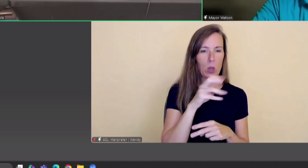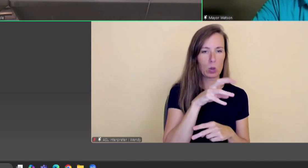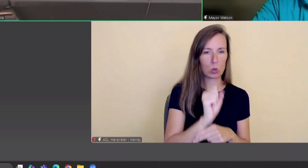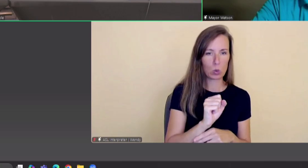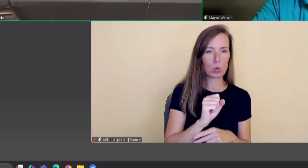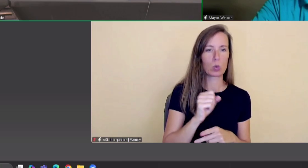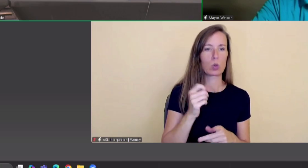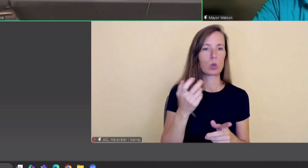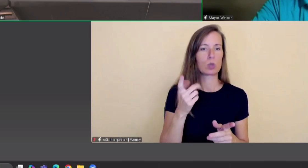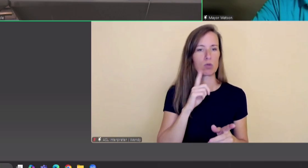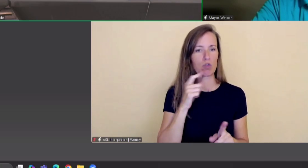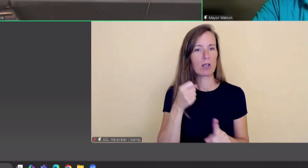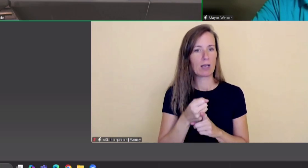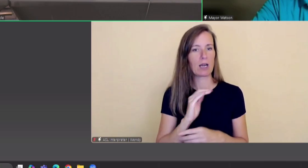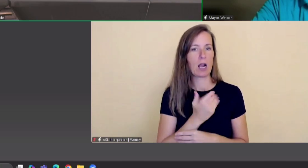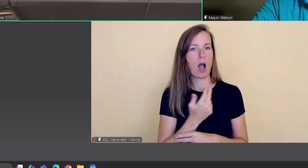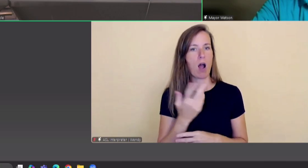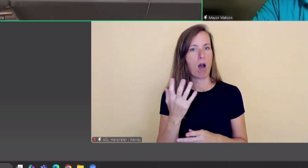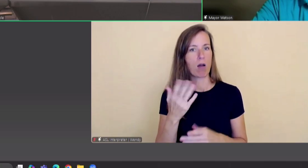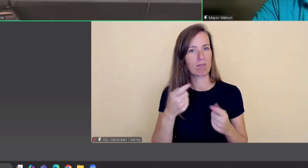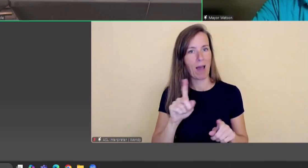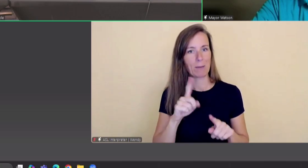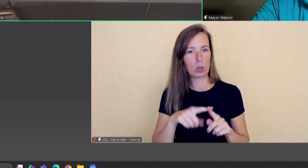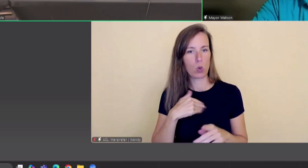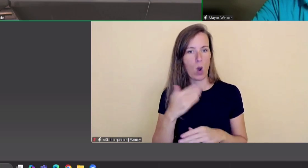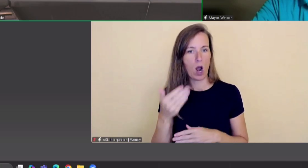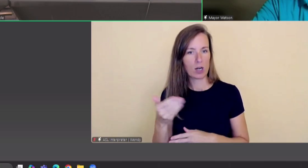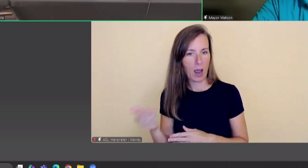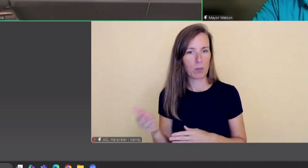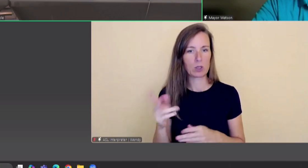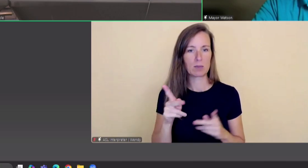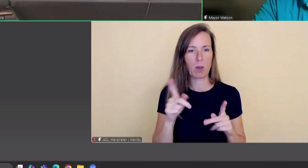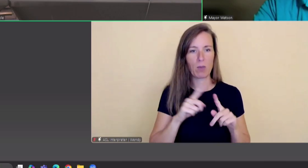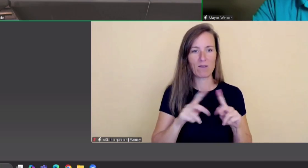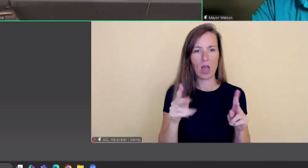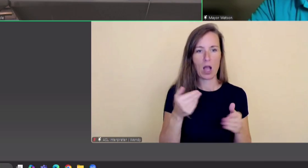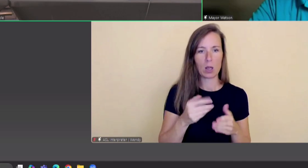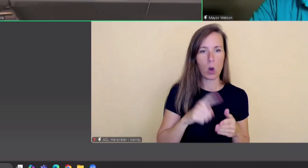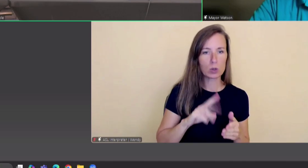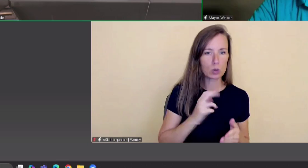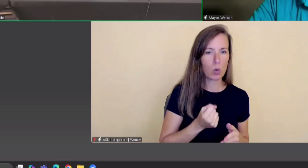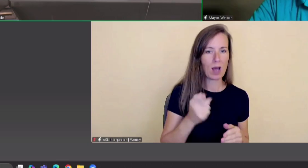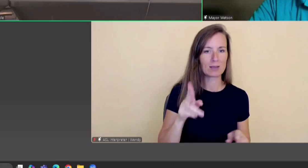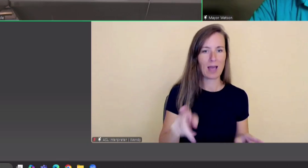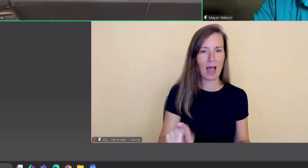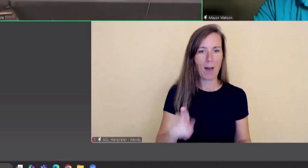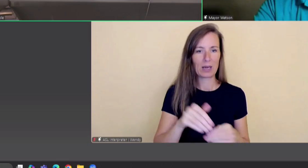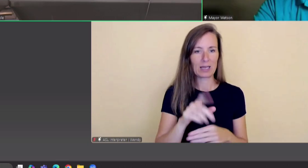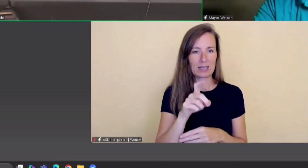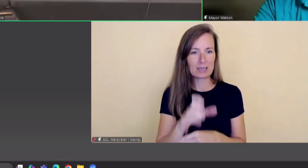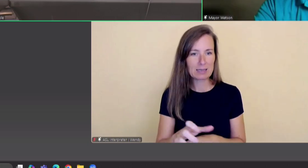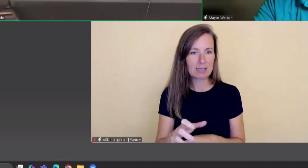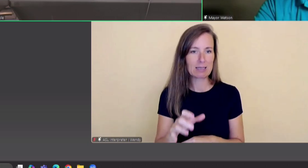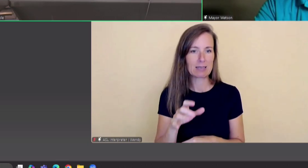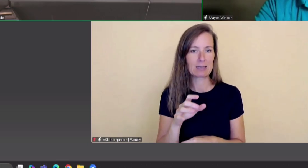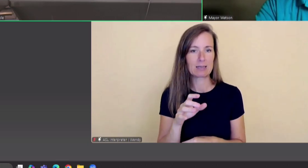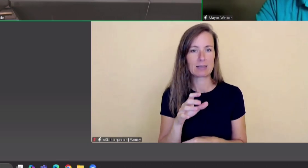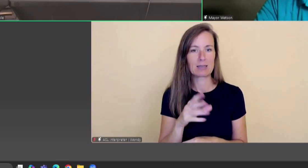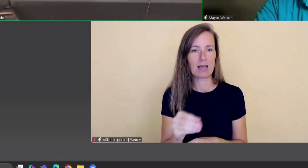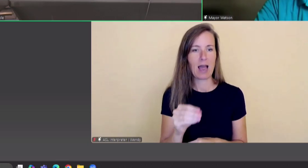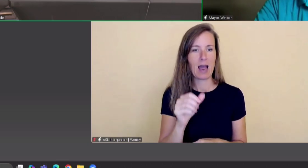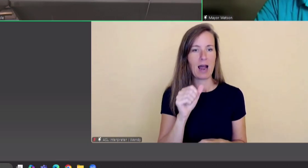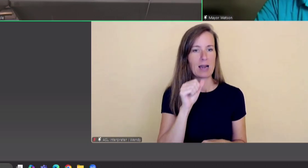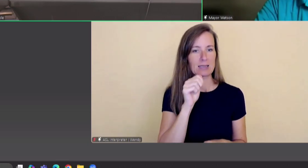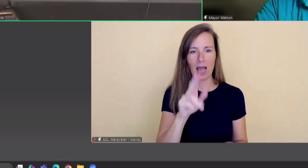about, it is not normal. What we see is not normal. I don't think we should treat it as if it's normal. We need to continue to